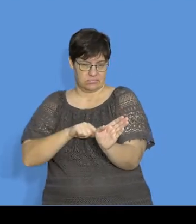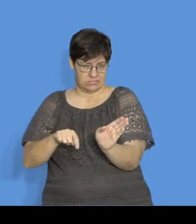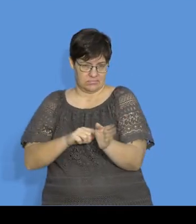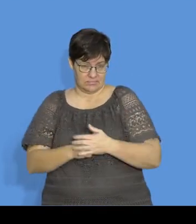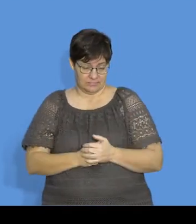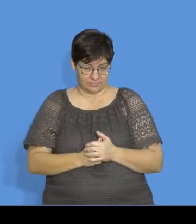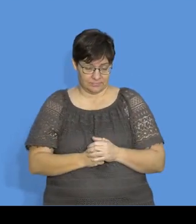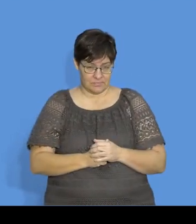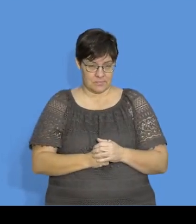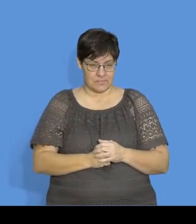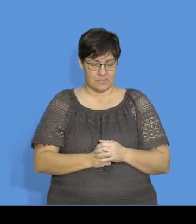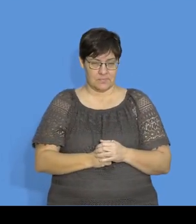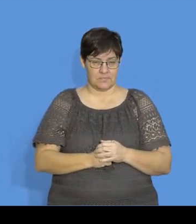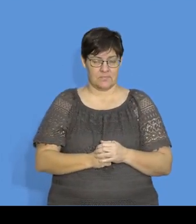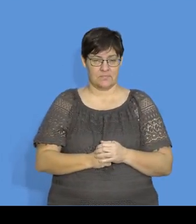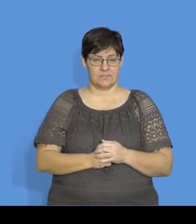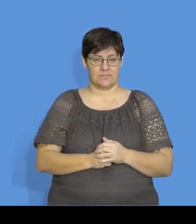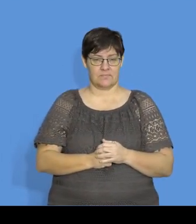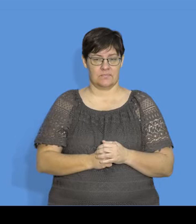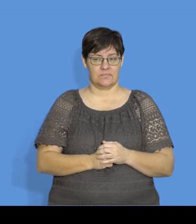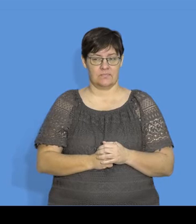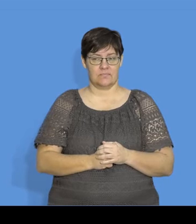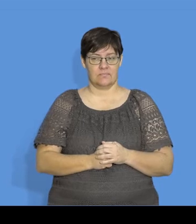association. Okay, fantastic.